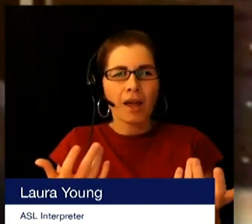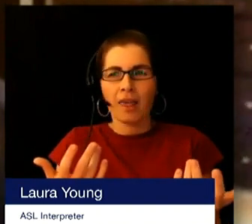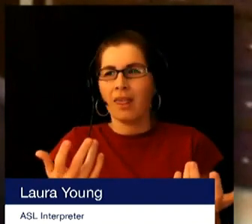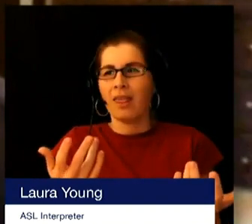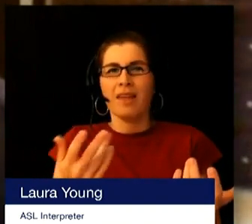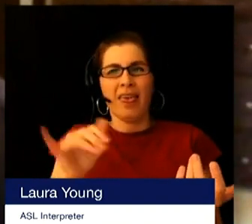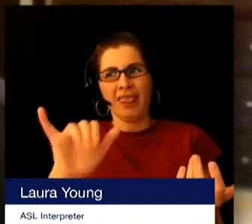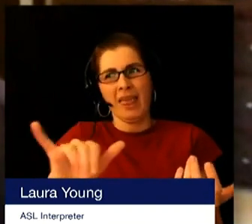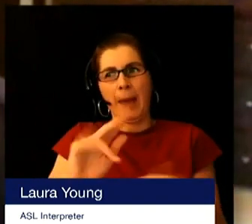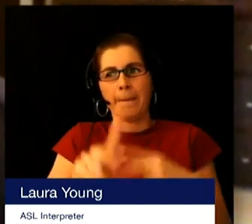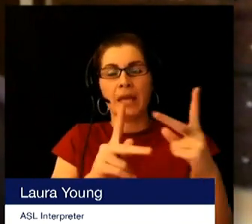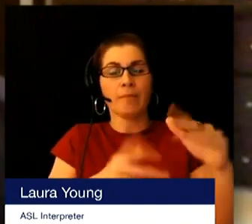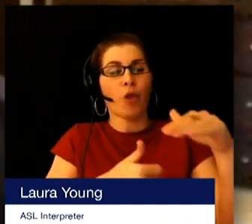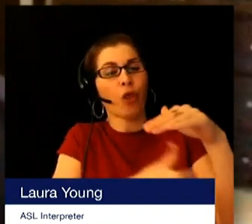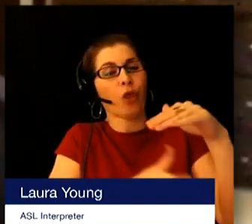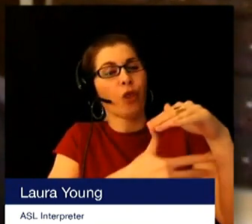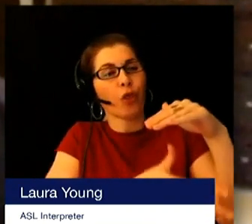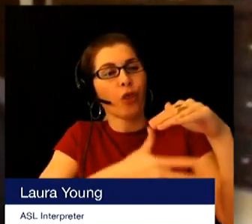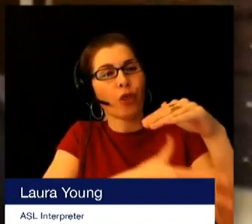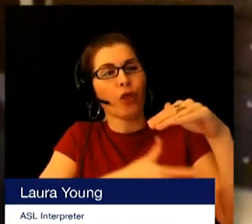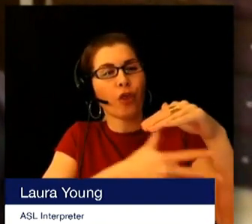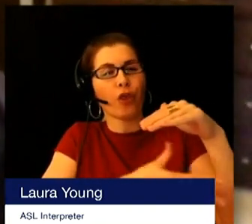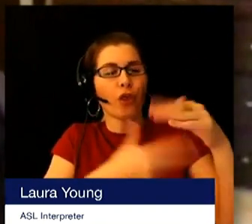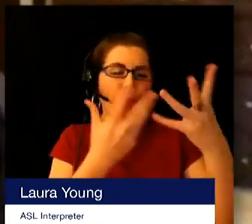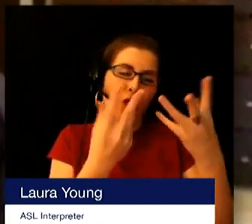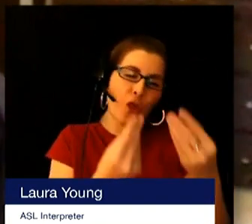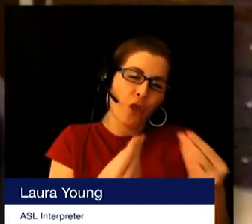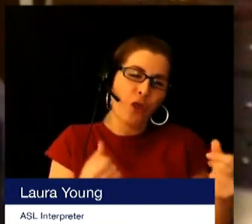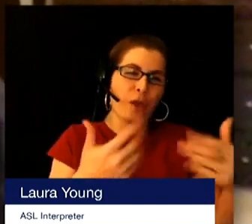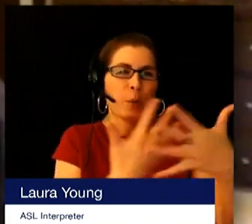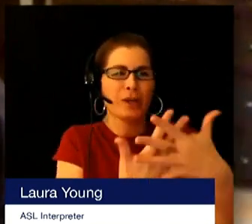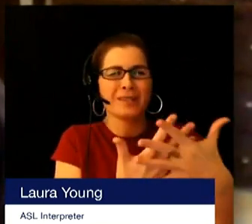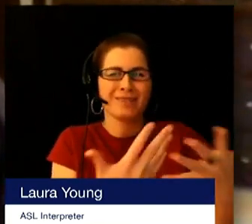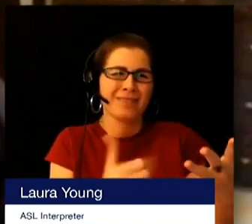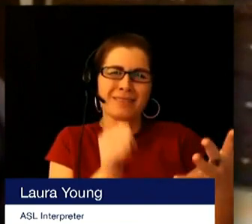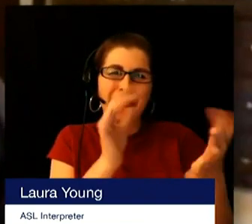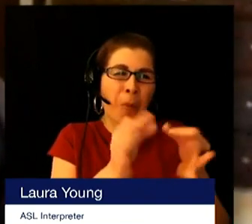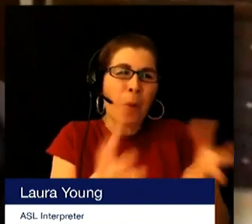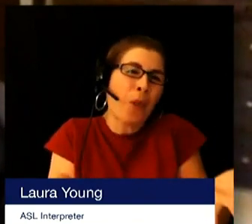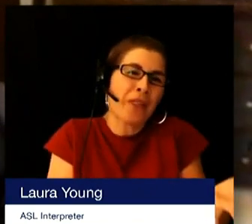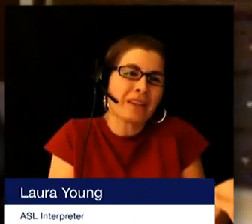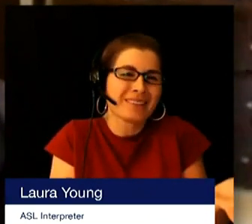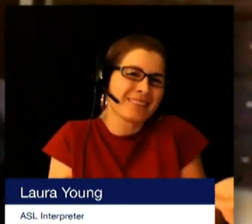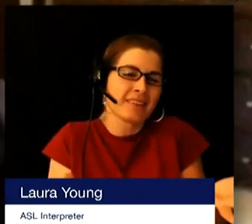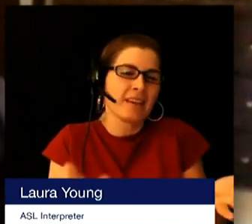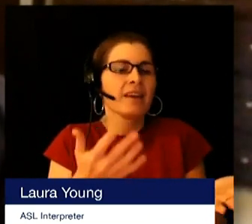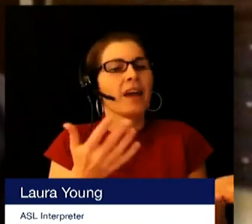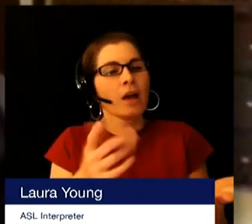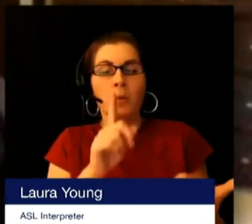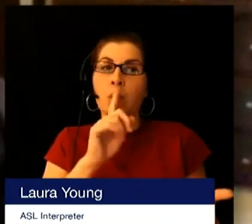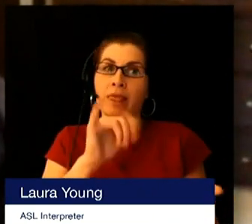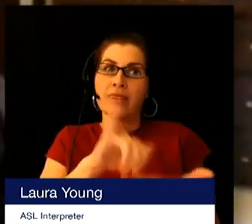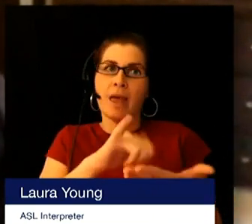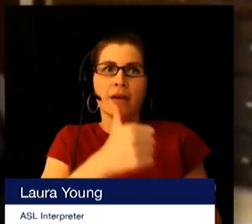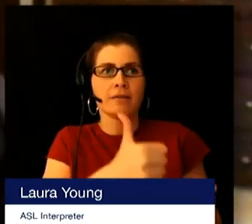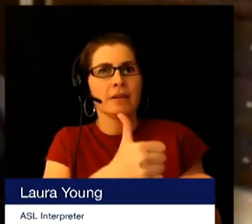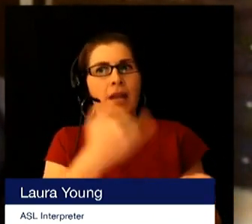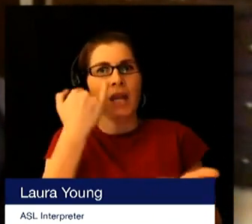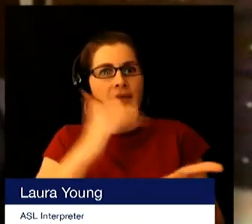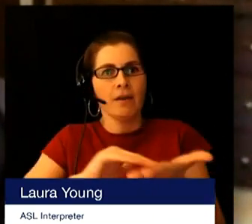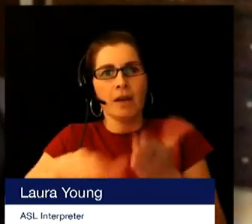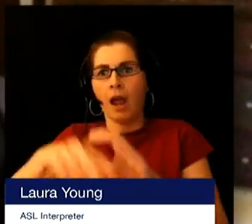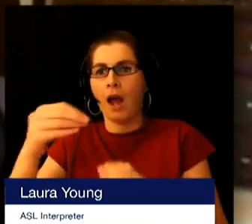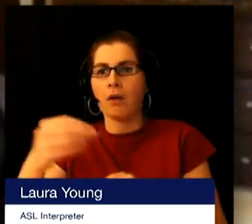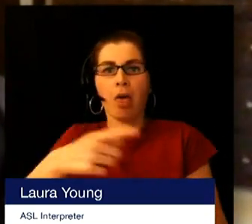people rotting away inside prisons. So there's a big benefit, and it's a benefit to all of us, I will just add, because most people rejoin